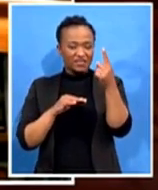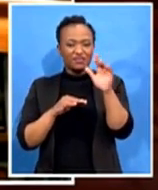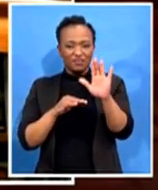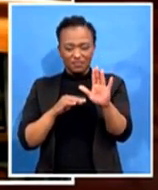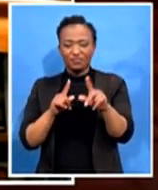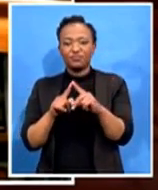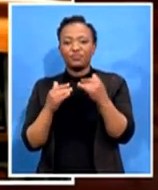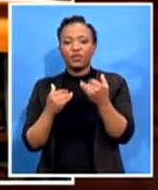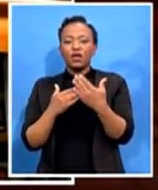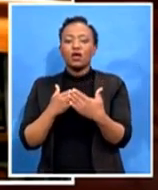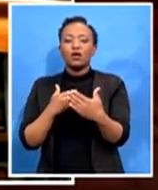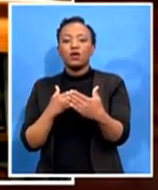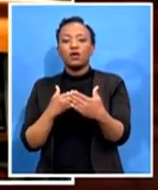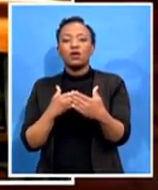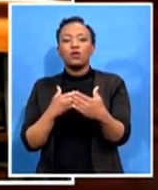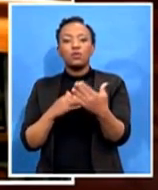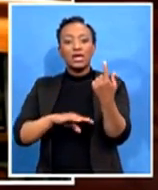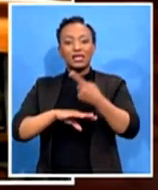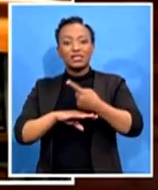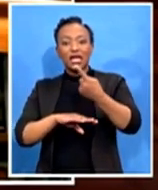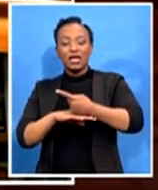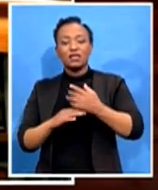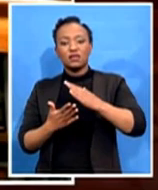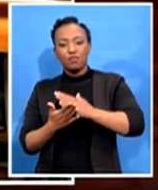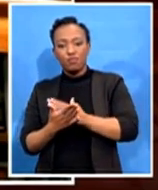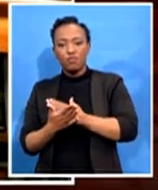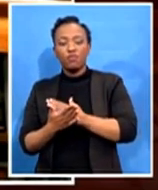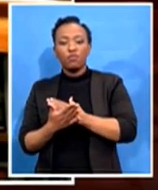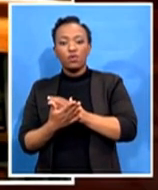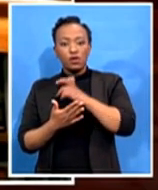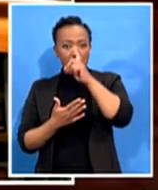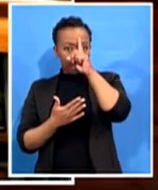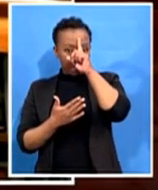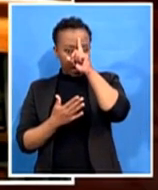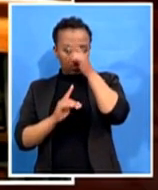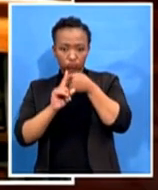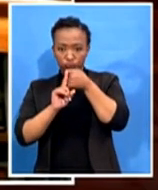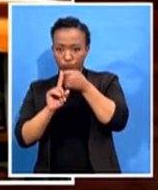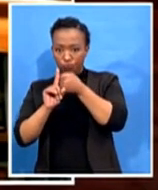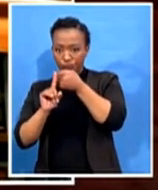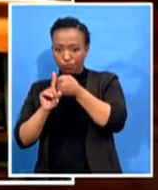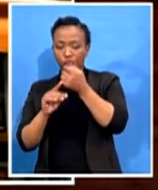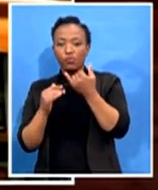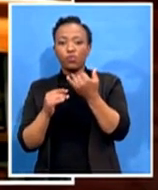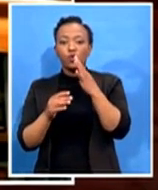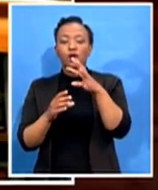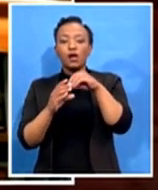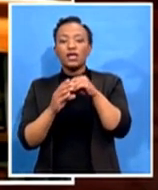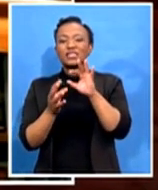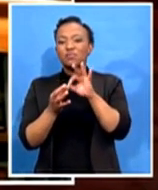the main is the black working class, in particular the youth. Even the